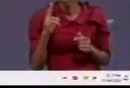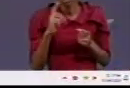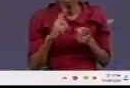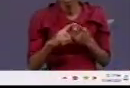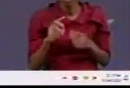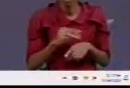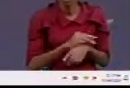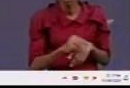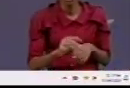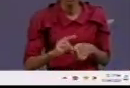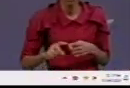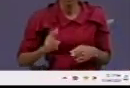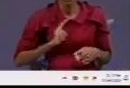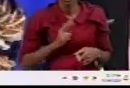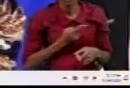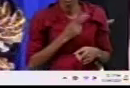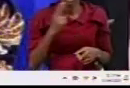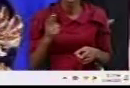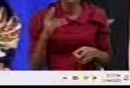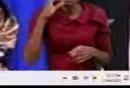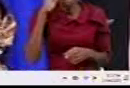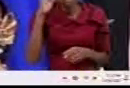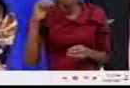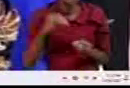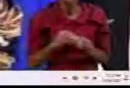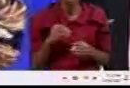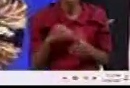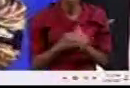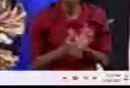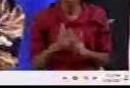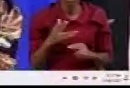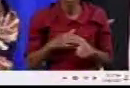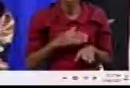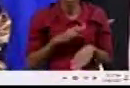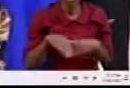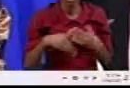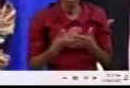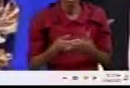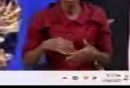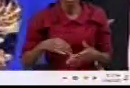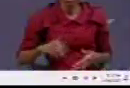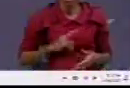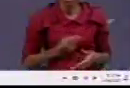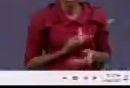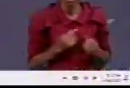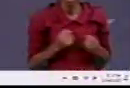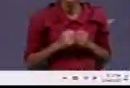in Jesus' name. Thank you, Lord, for the answer. In Jesus' mighty